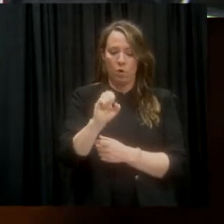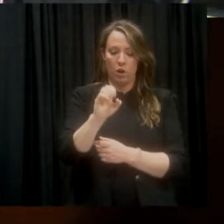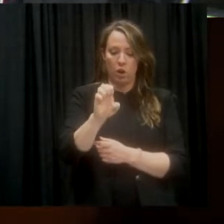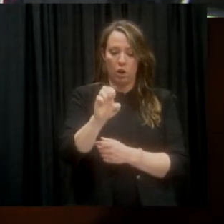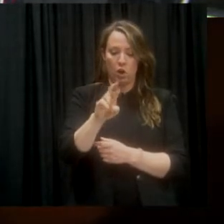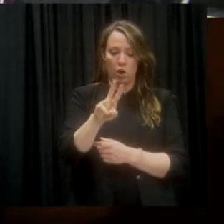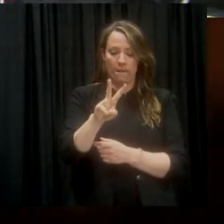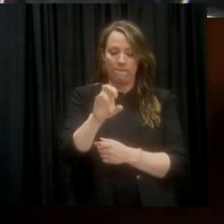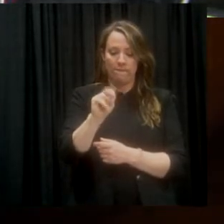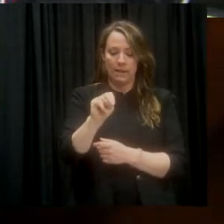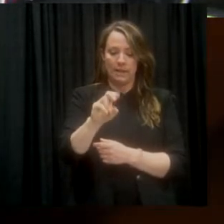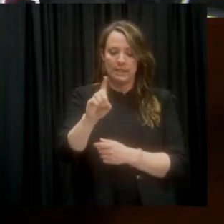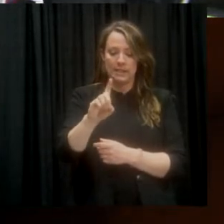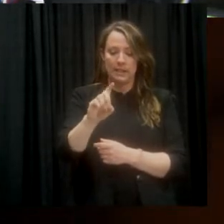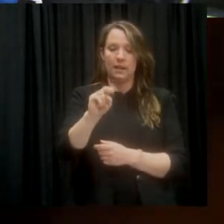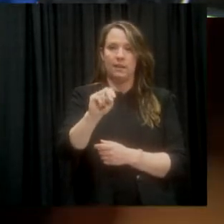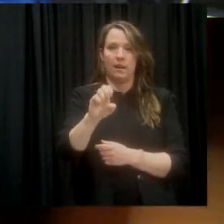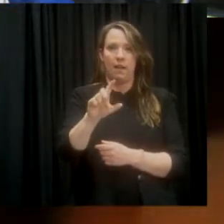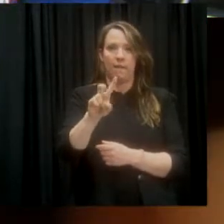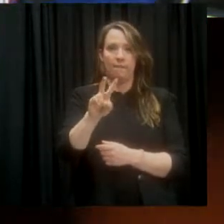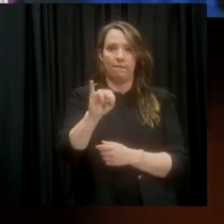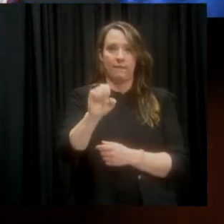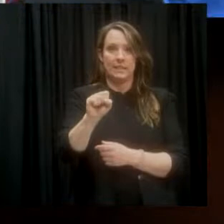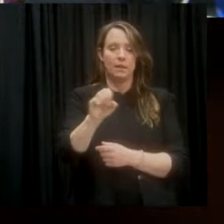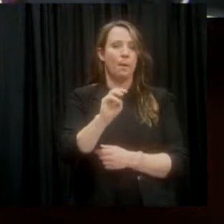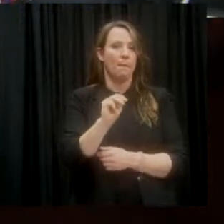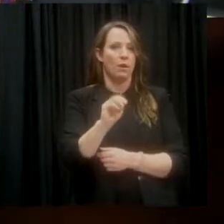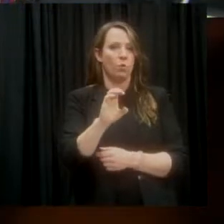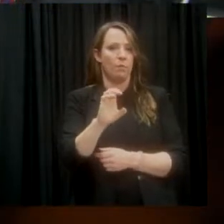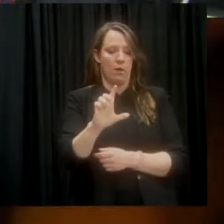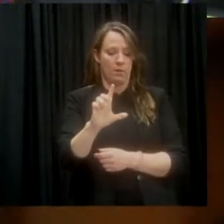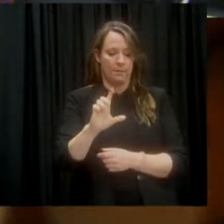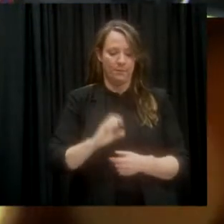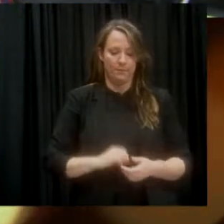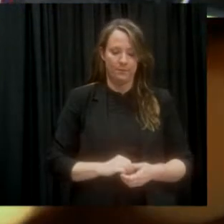Irvin D. Nelvis, magna cum laude.